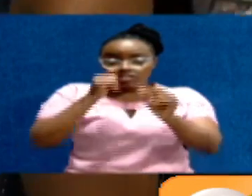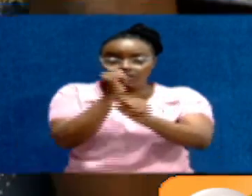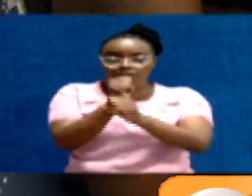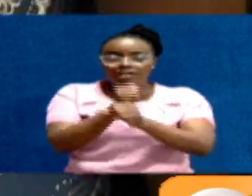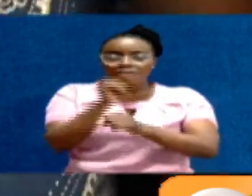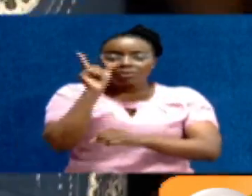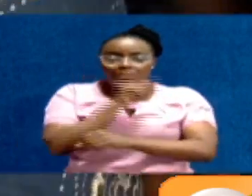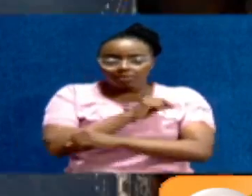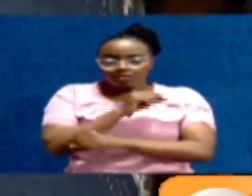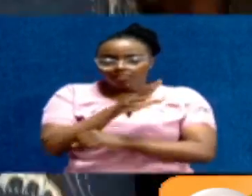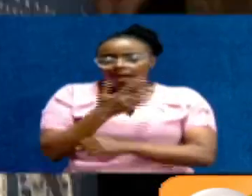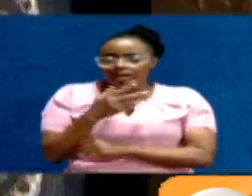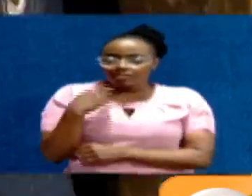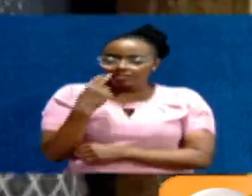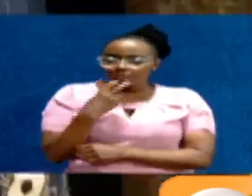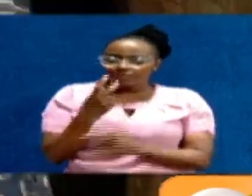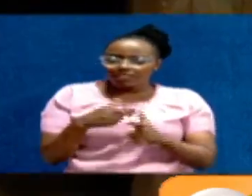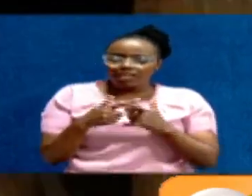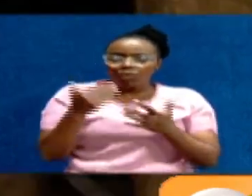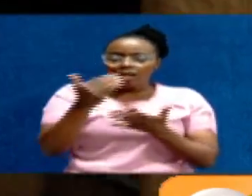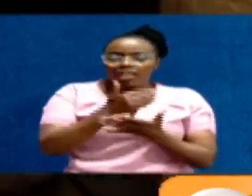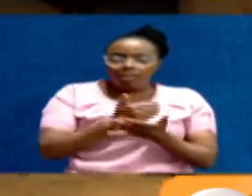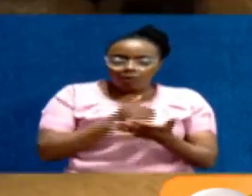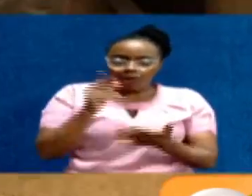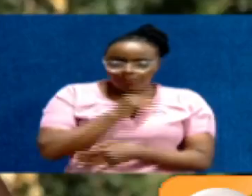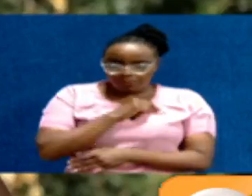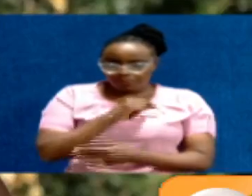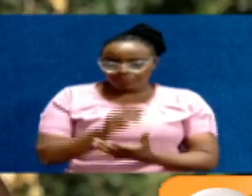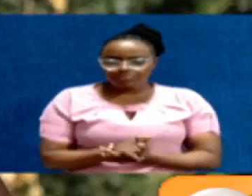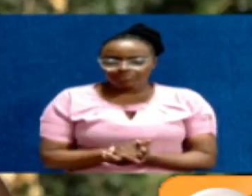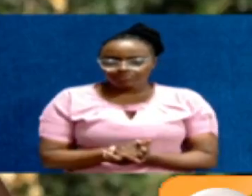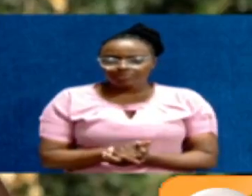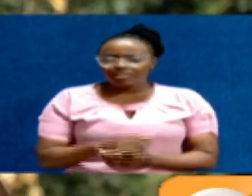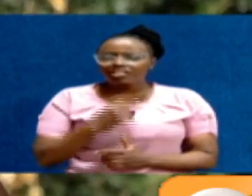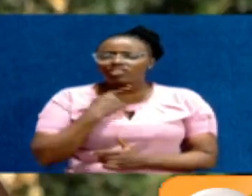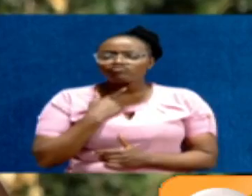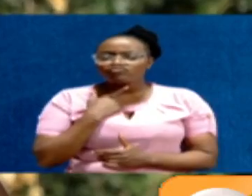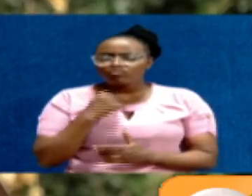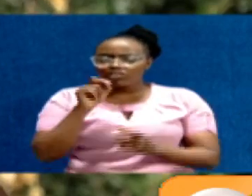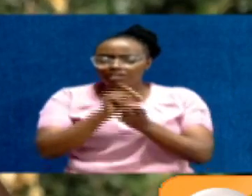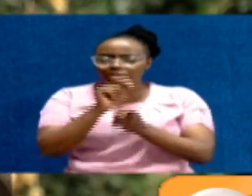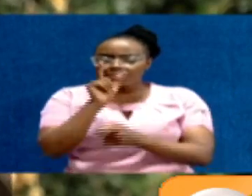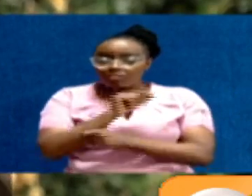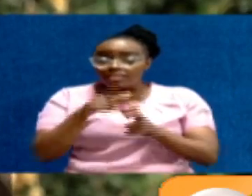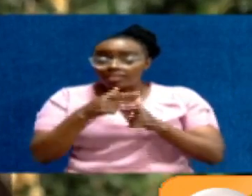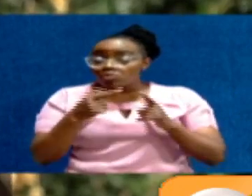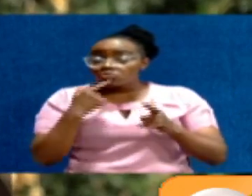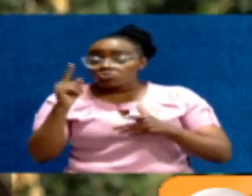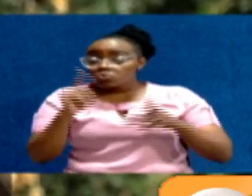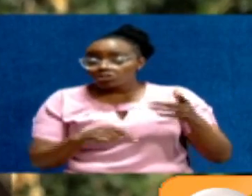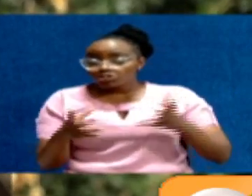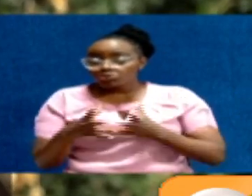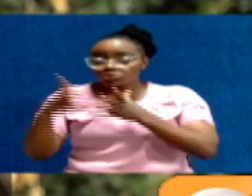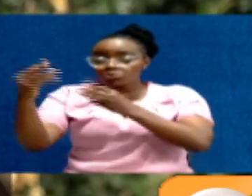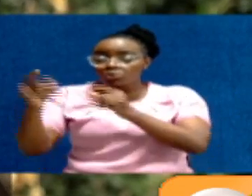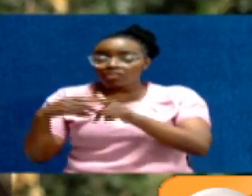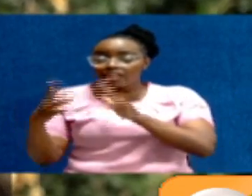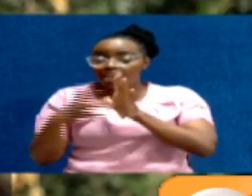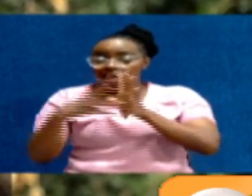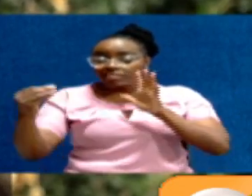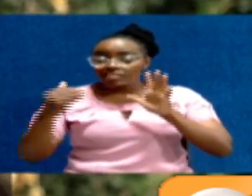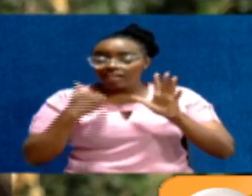done. Her spit and sputum were collected. Ndio hiyo wiki waliniambia niende huko nikapigwe